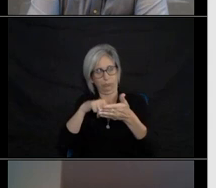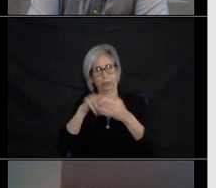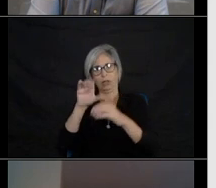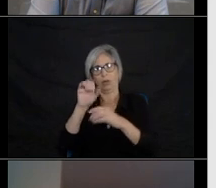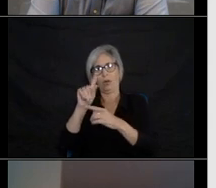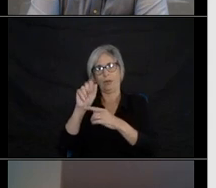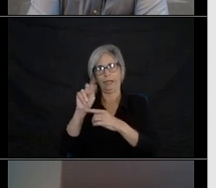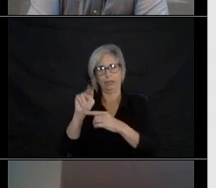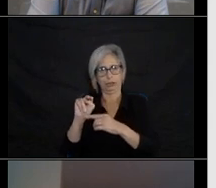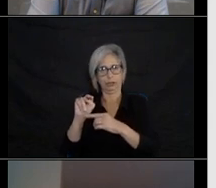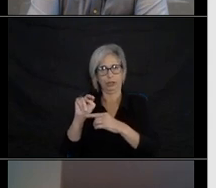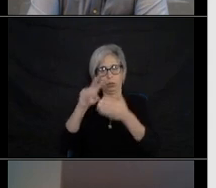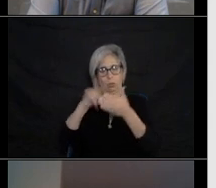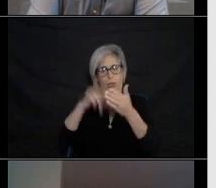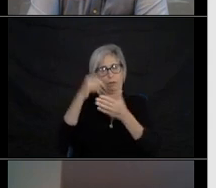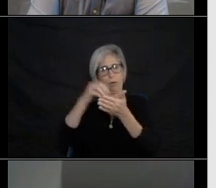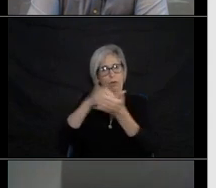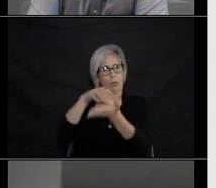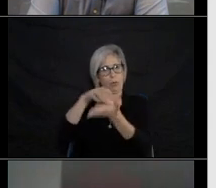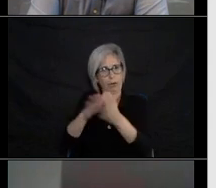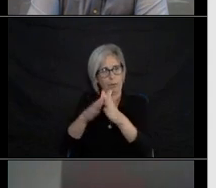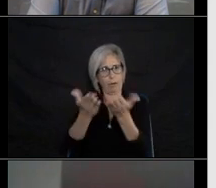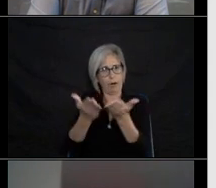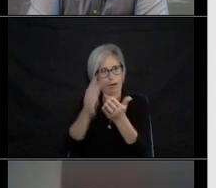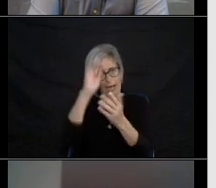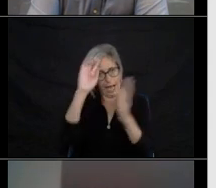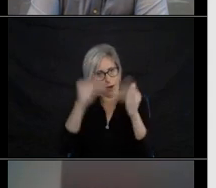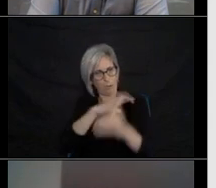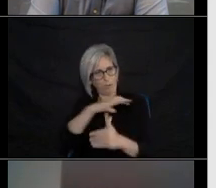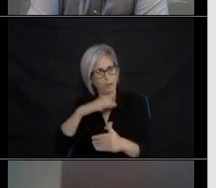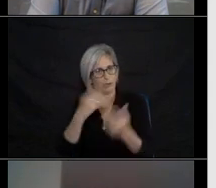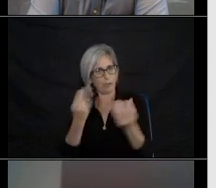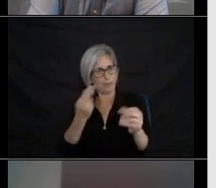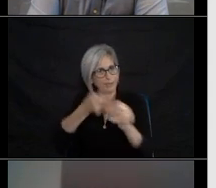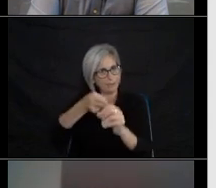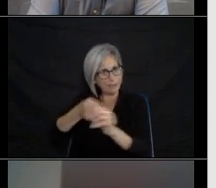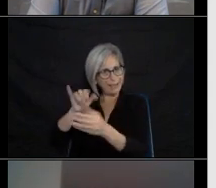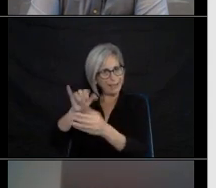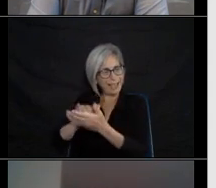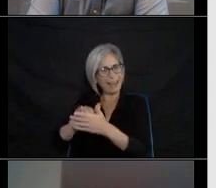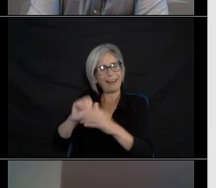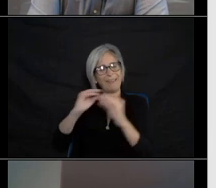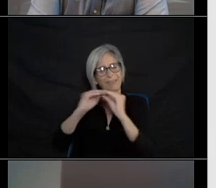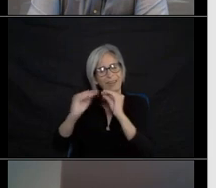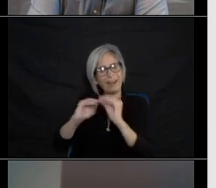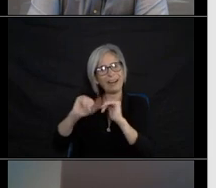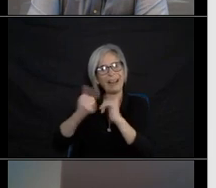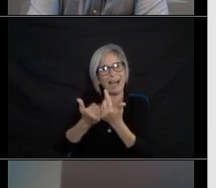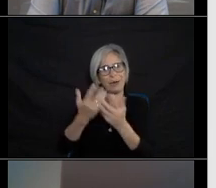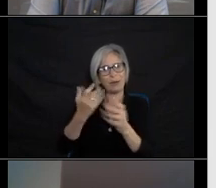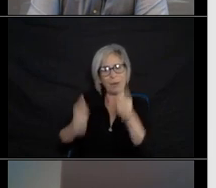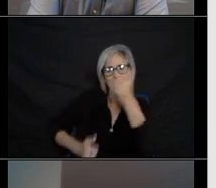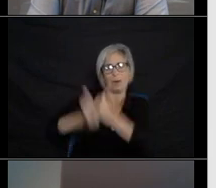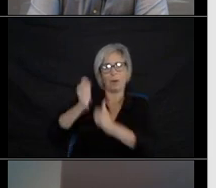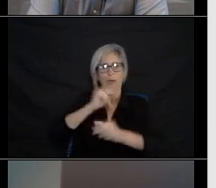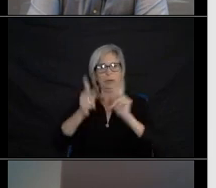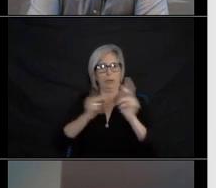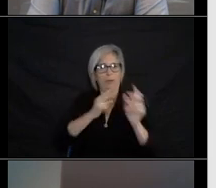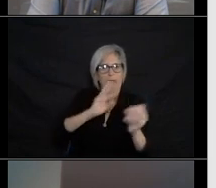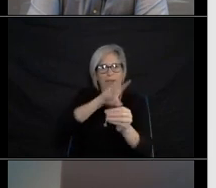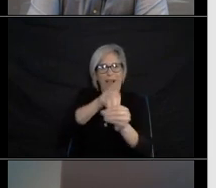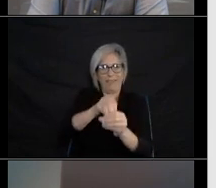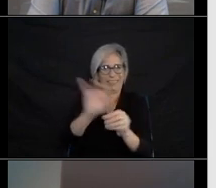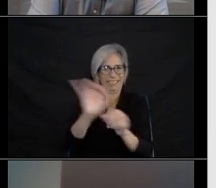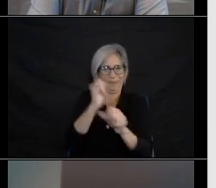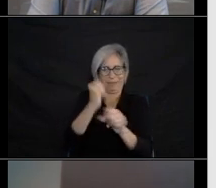new Read for the Record book, which I hope the commission will do, and we'll figure out how to get the most people involved like we